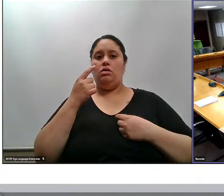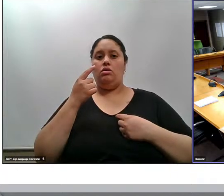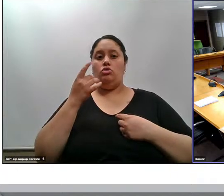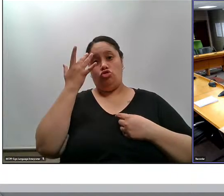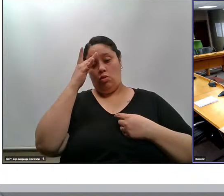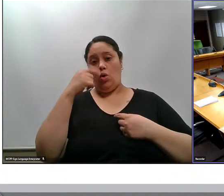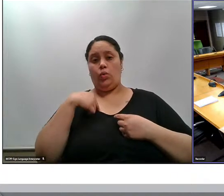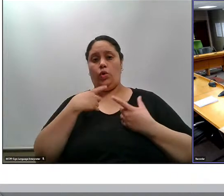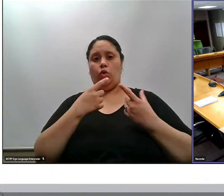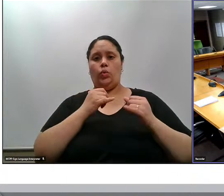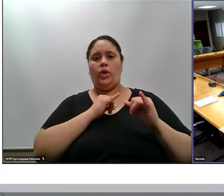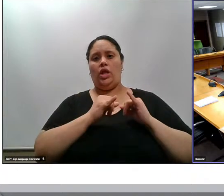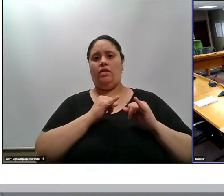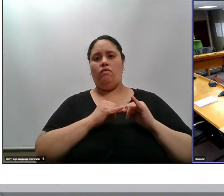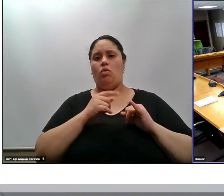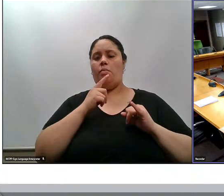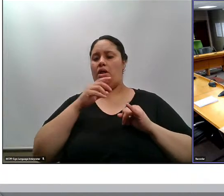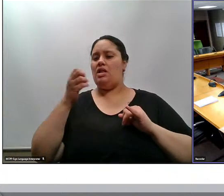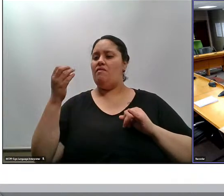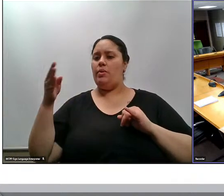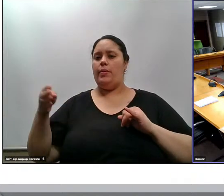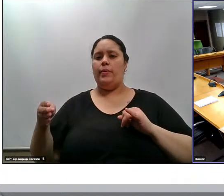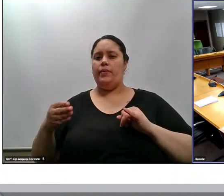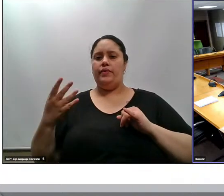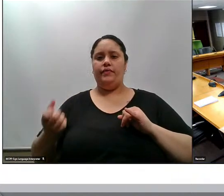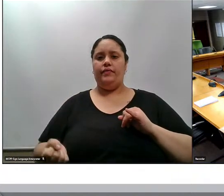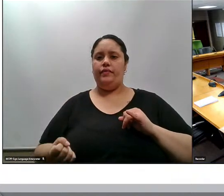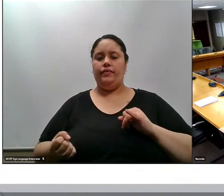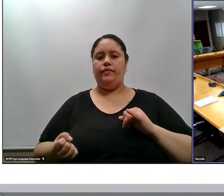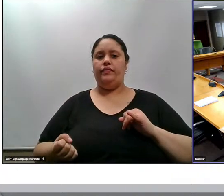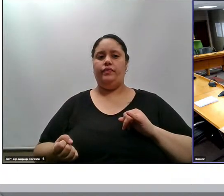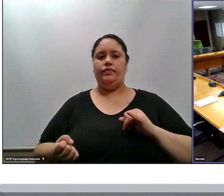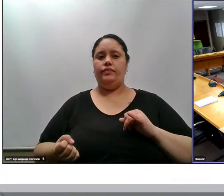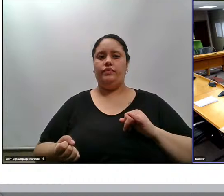for interviews with this information because there's a lot of